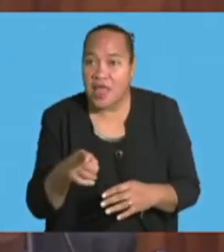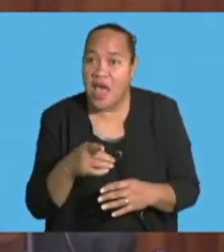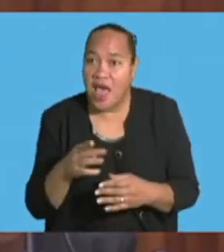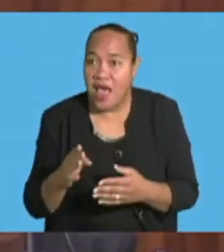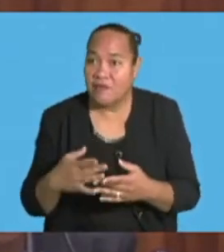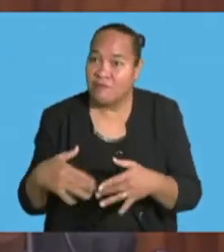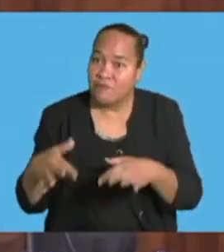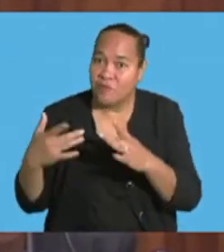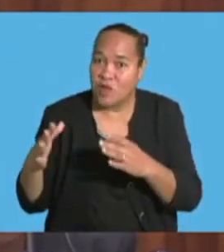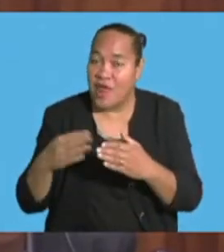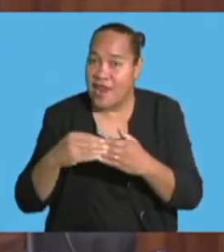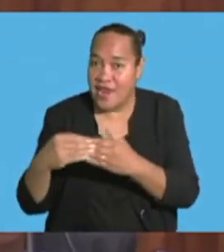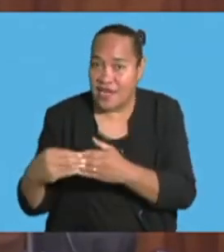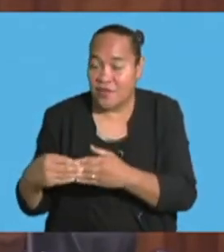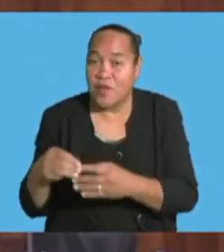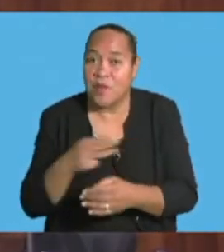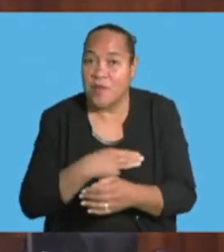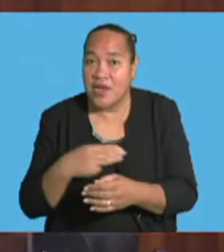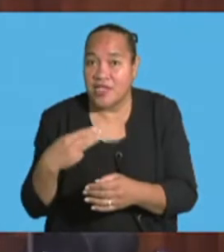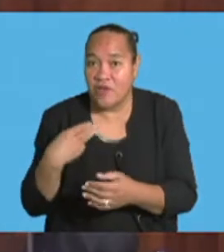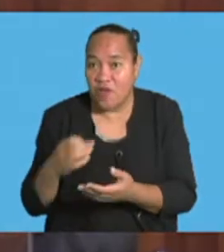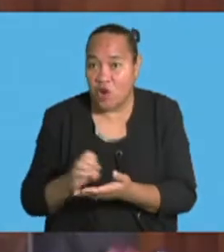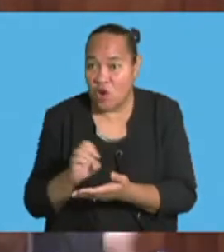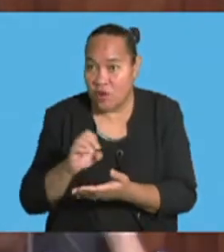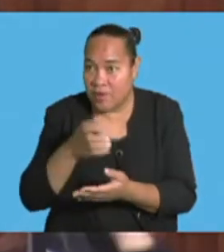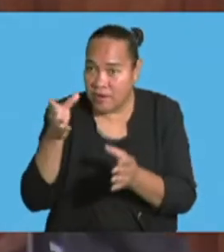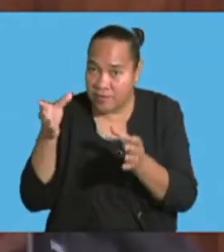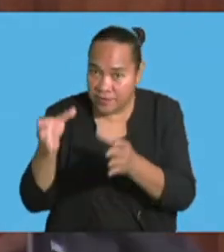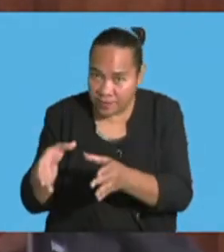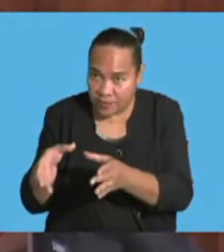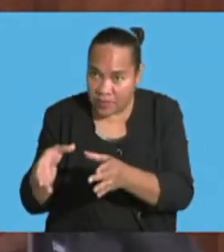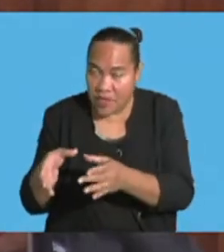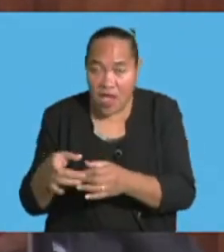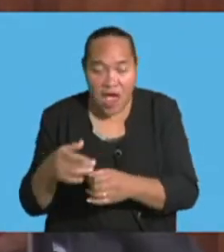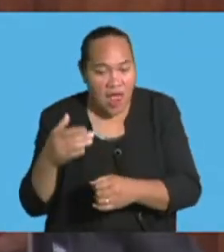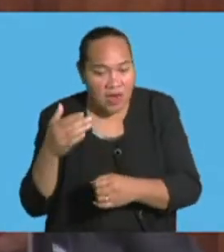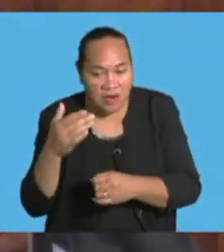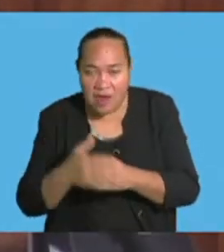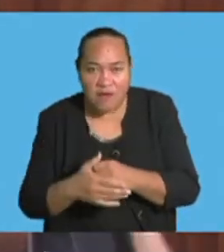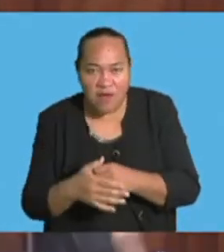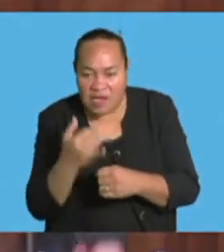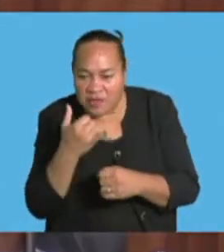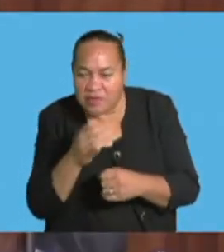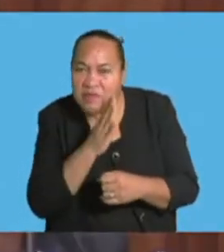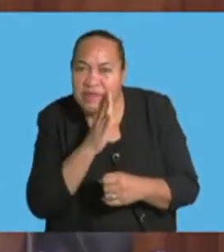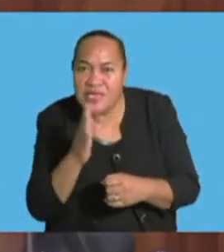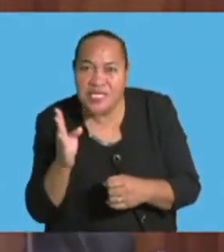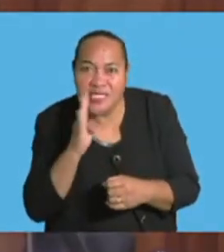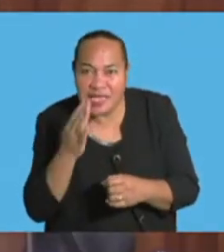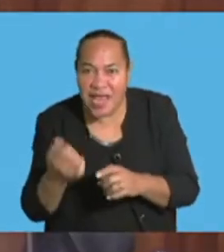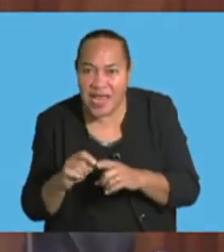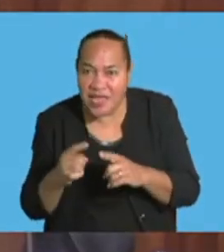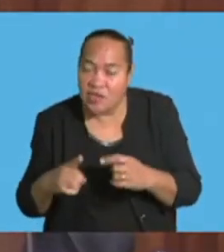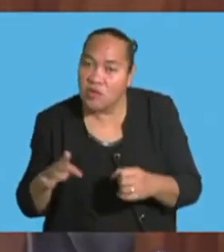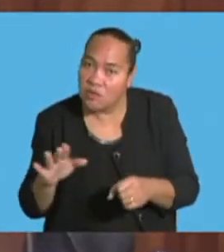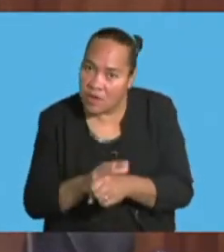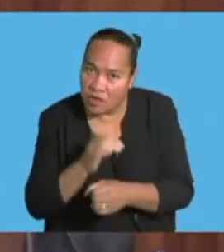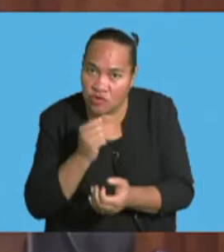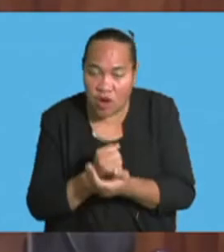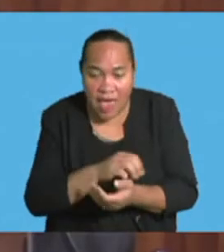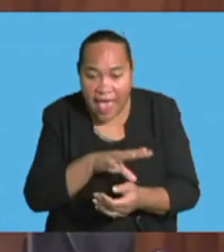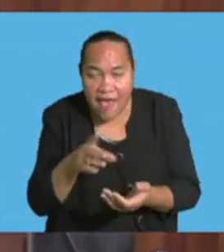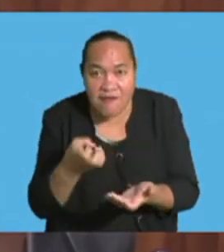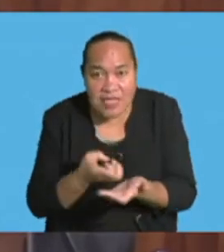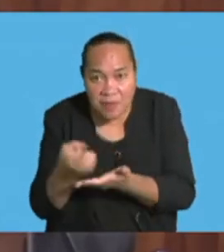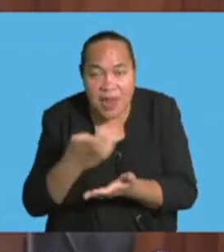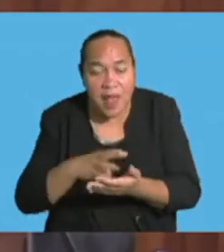leadership of the Minister of Economy, has left no stone unturned to ensure every spending is